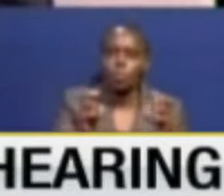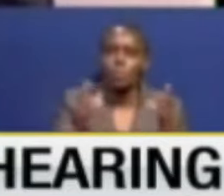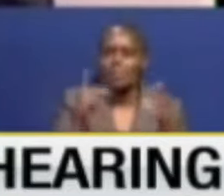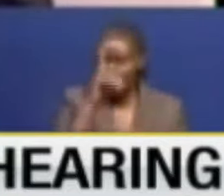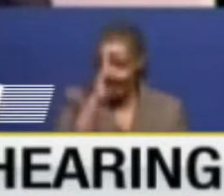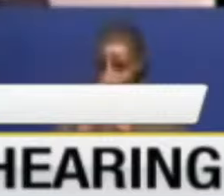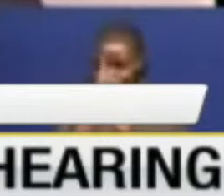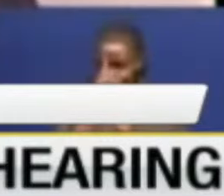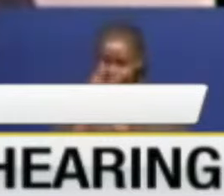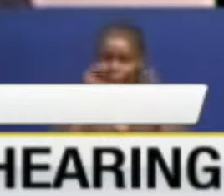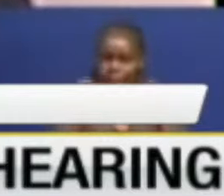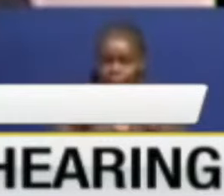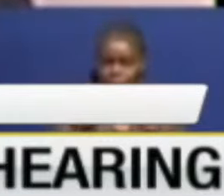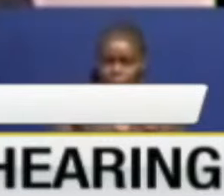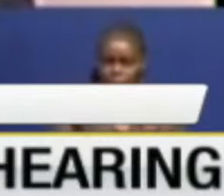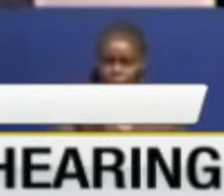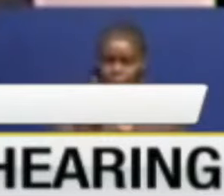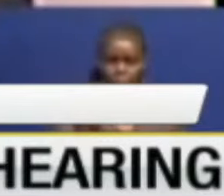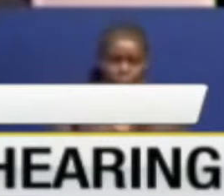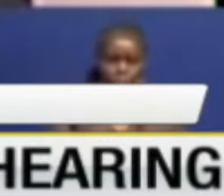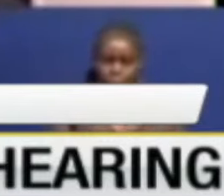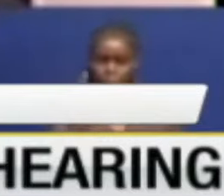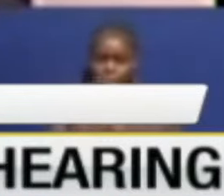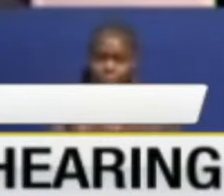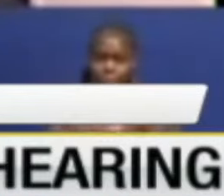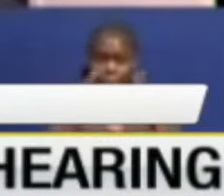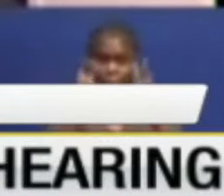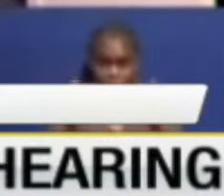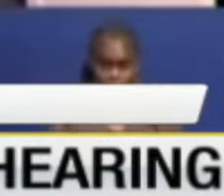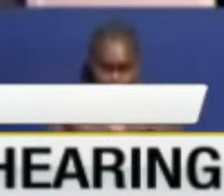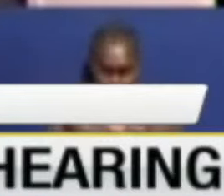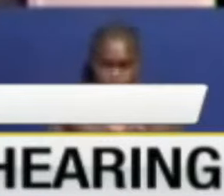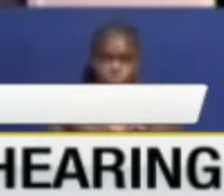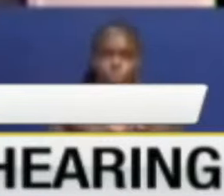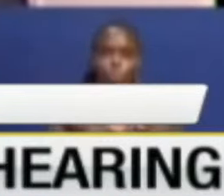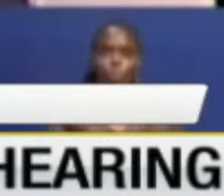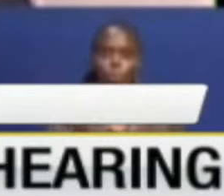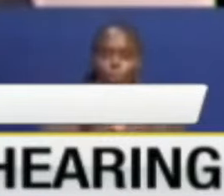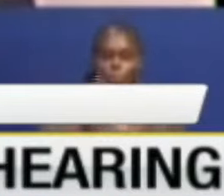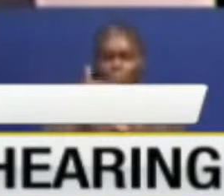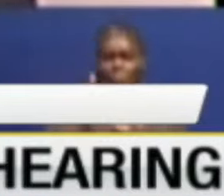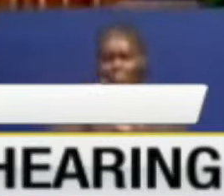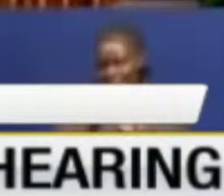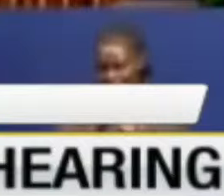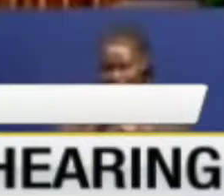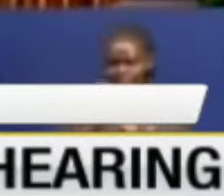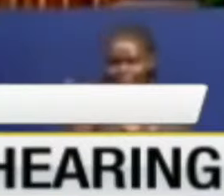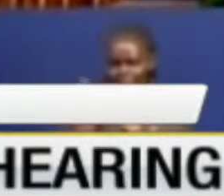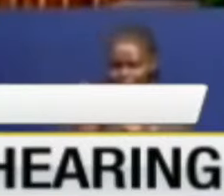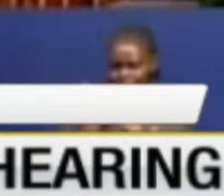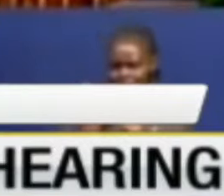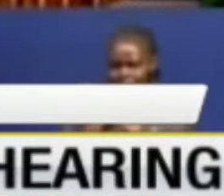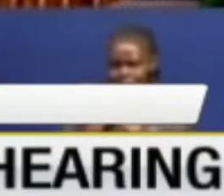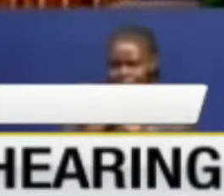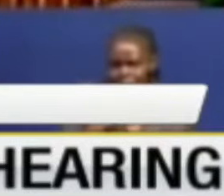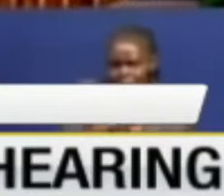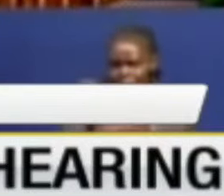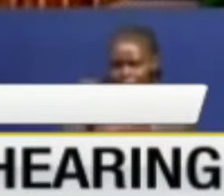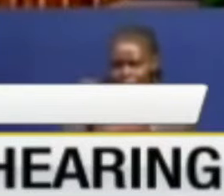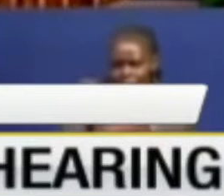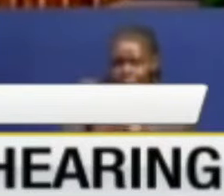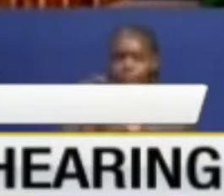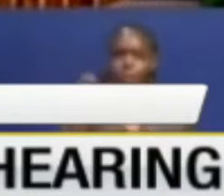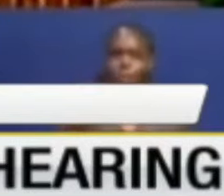serious issues that were raised. Some of them bordering between criminality or forgery of